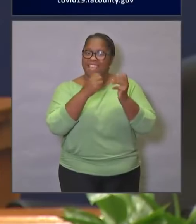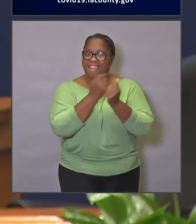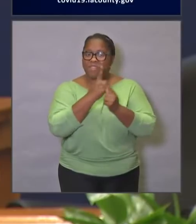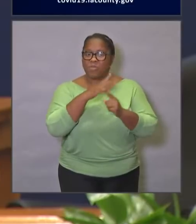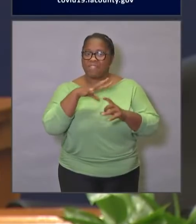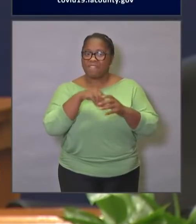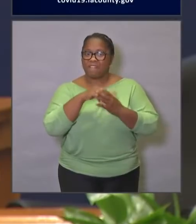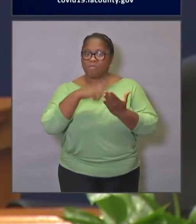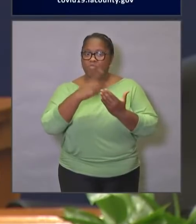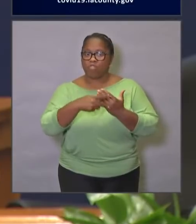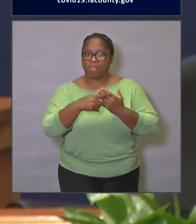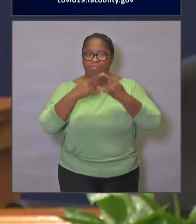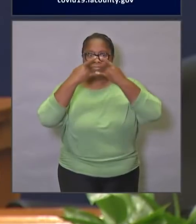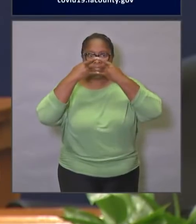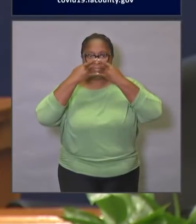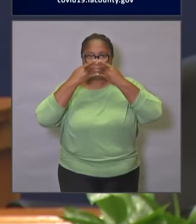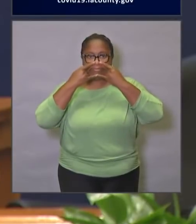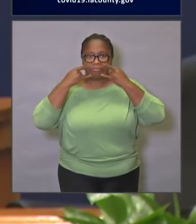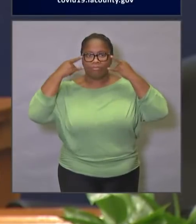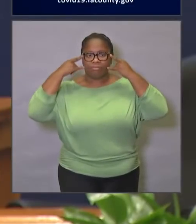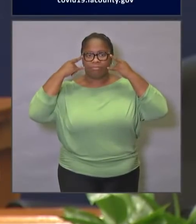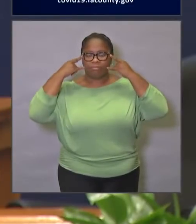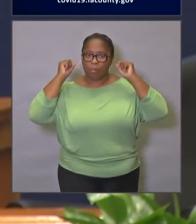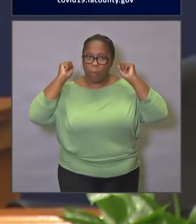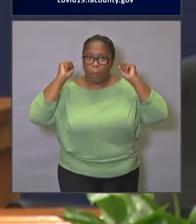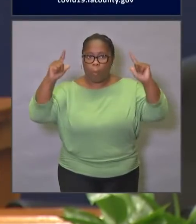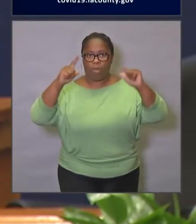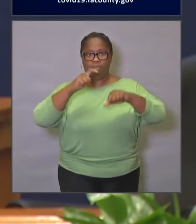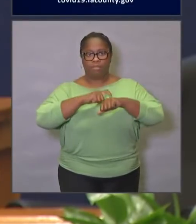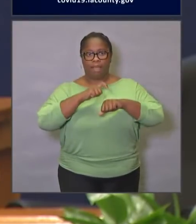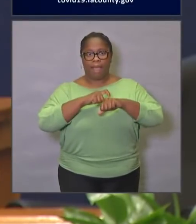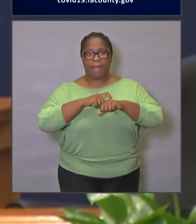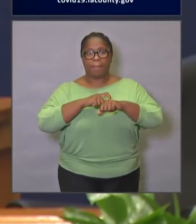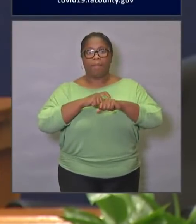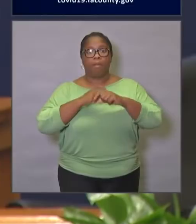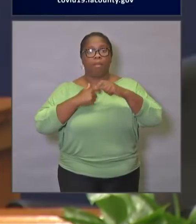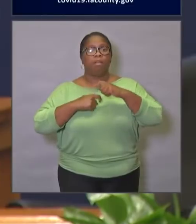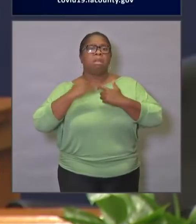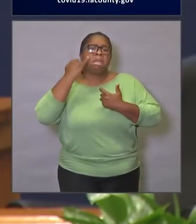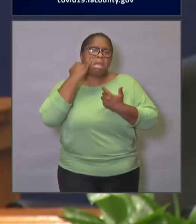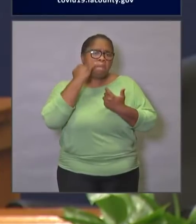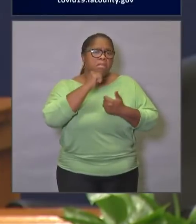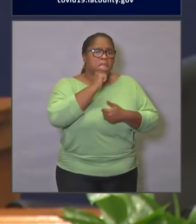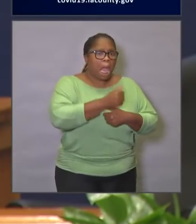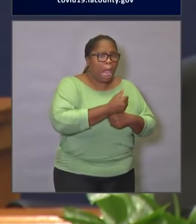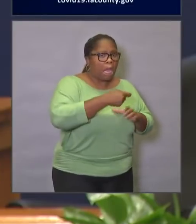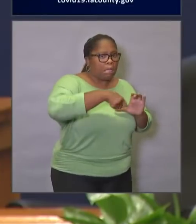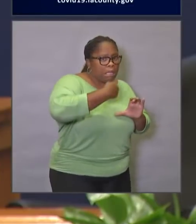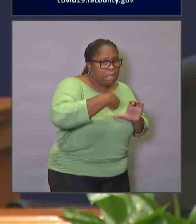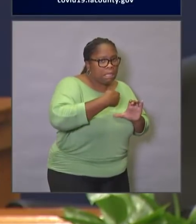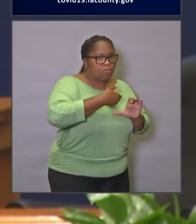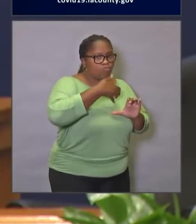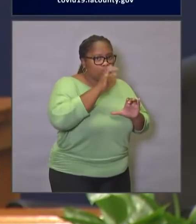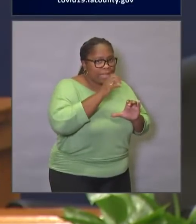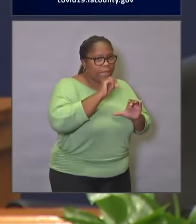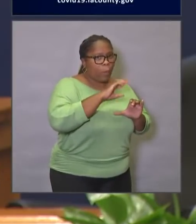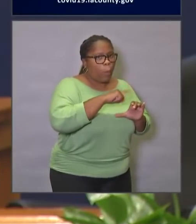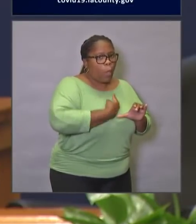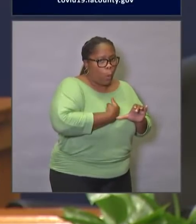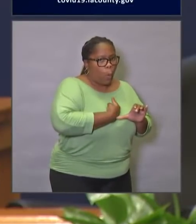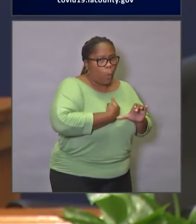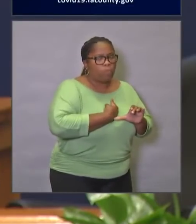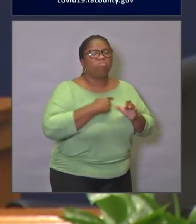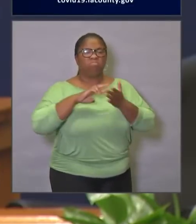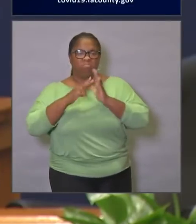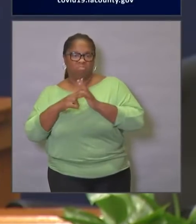is going to be wearing a face covering at all times when they're not eating, drinking, or alone in a private space. We do know that